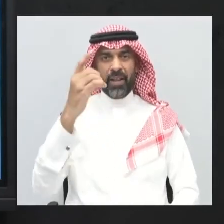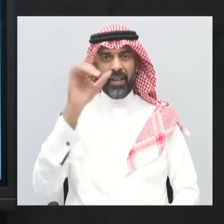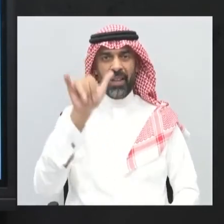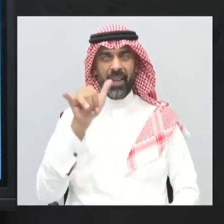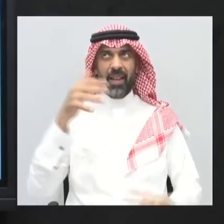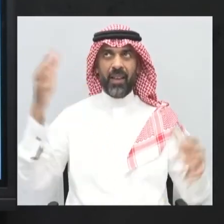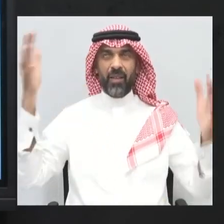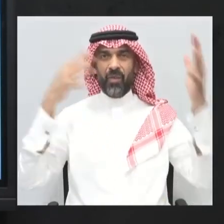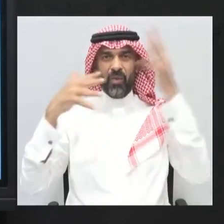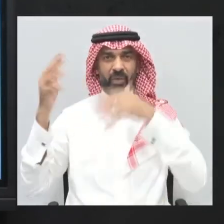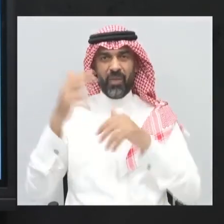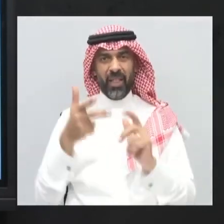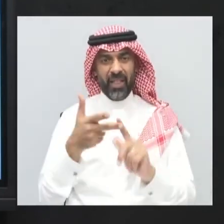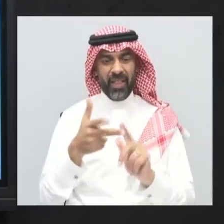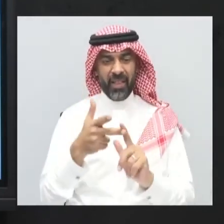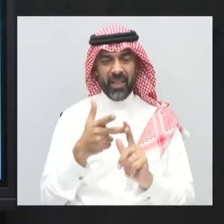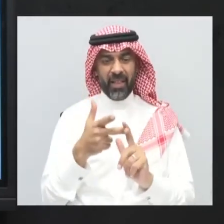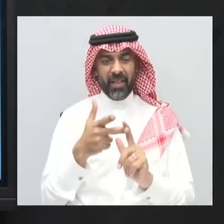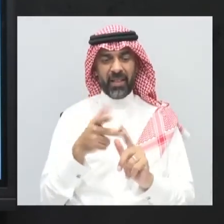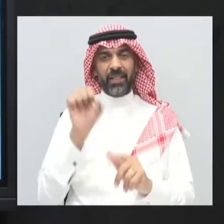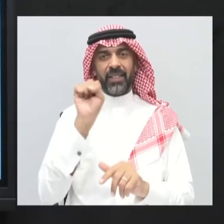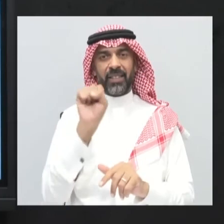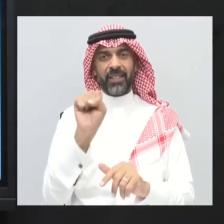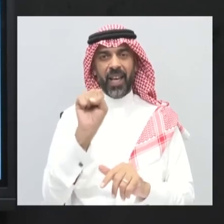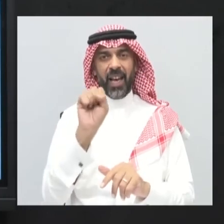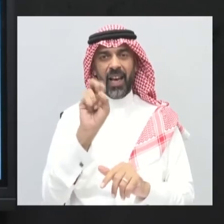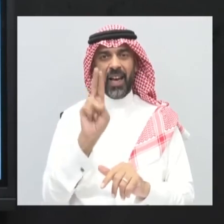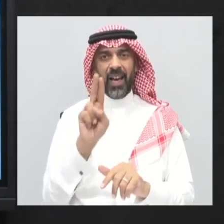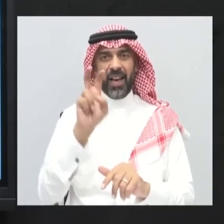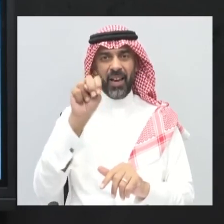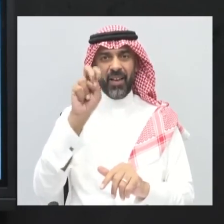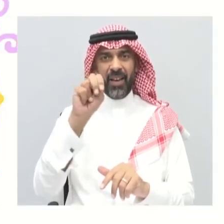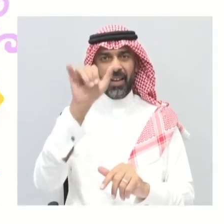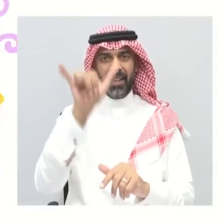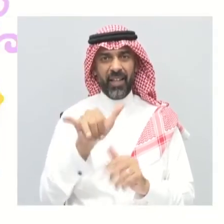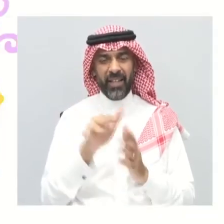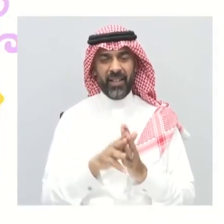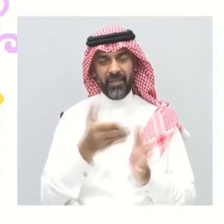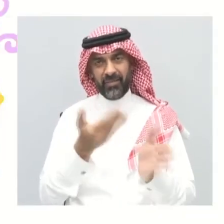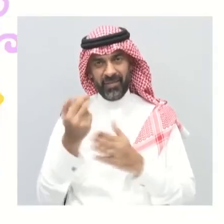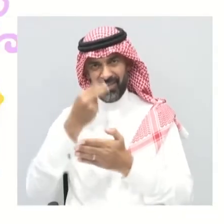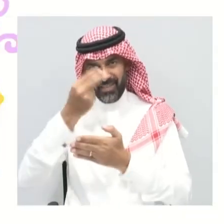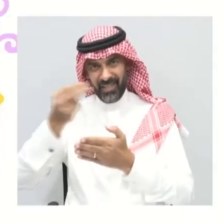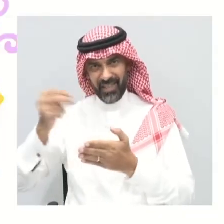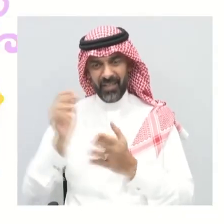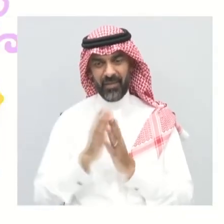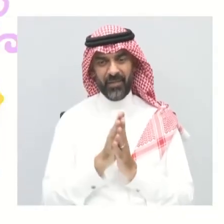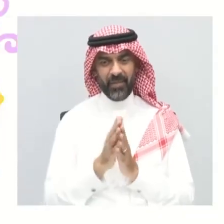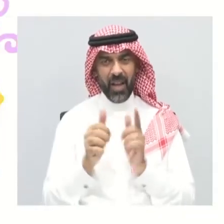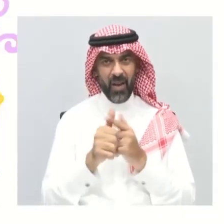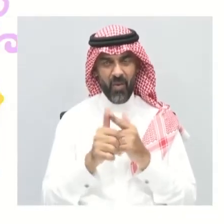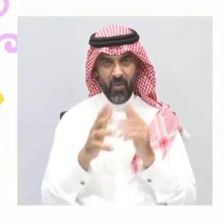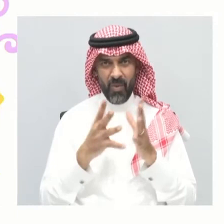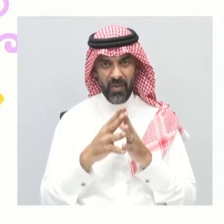is, show me your faces. Yes, it's sunny today. Now let's write the sentences down. First one